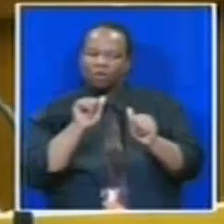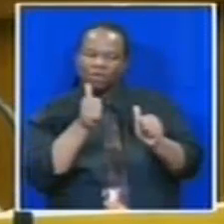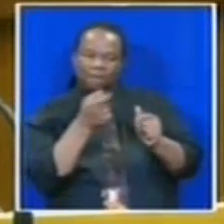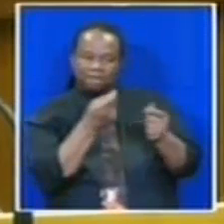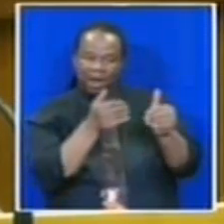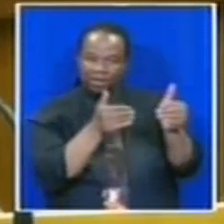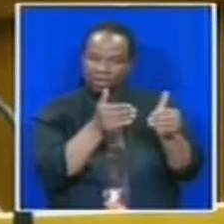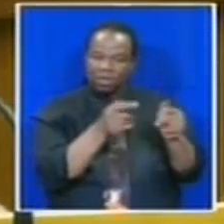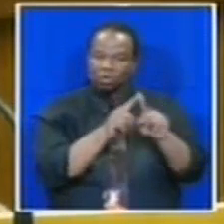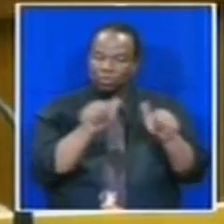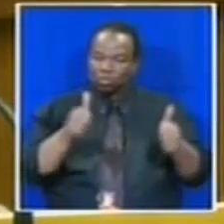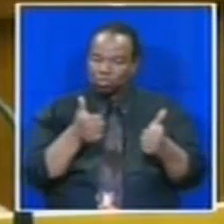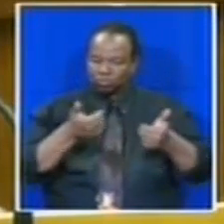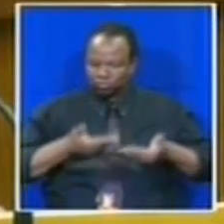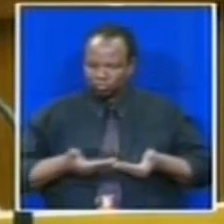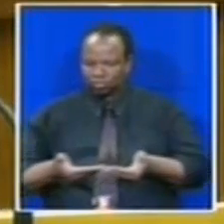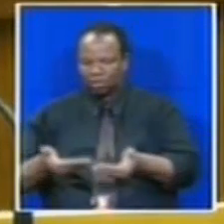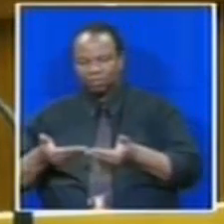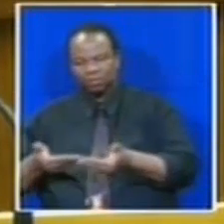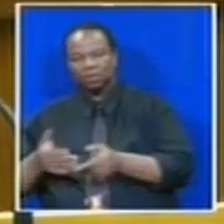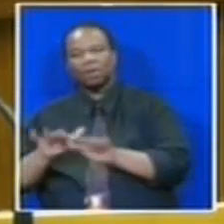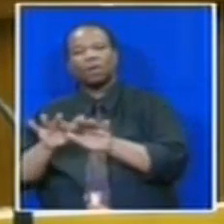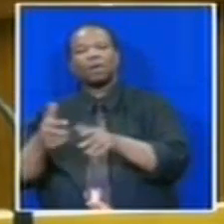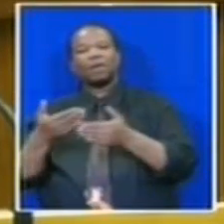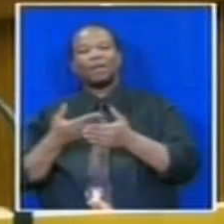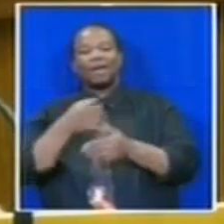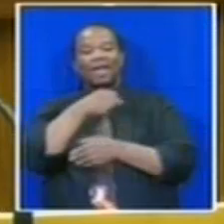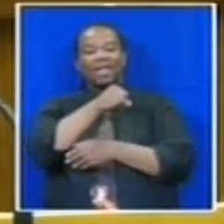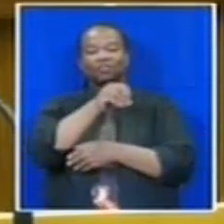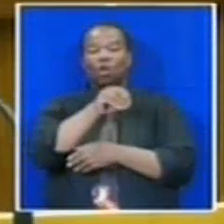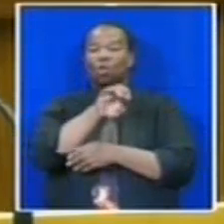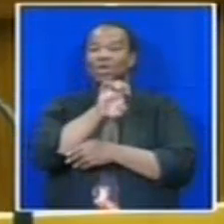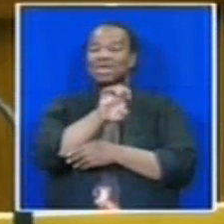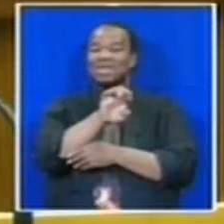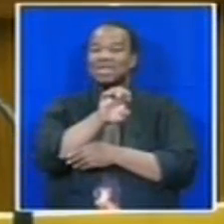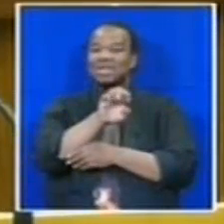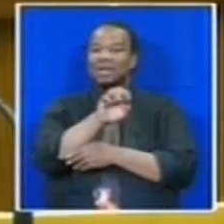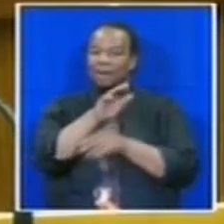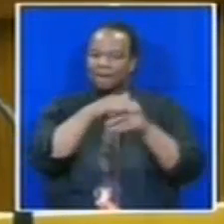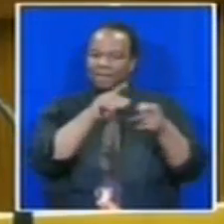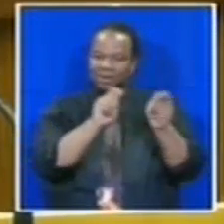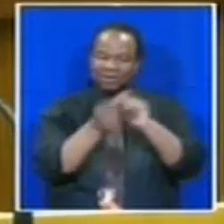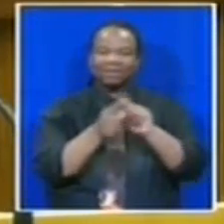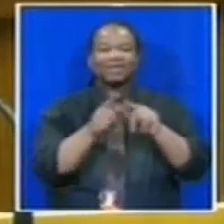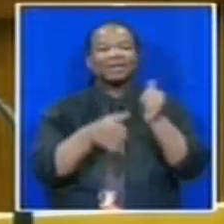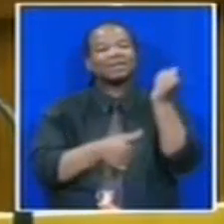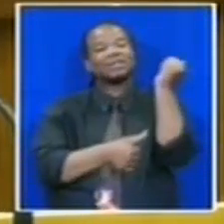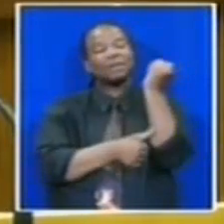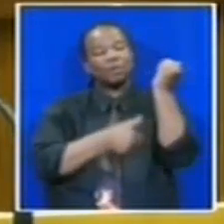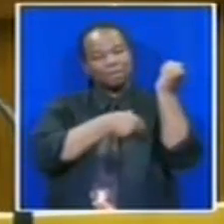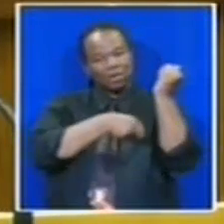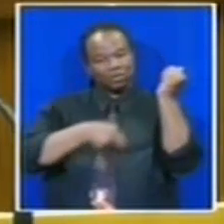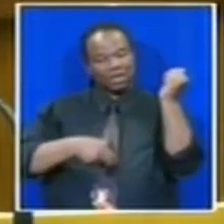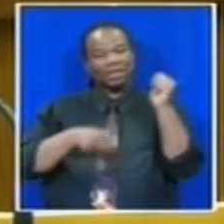public service delivery. The reform of our state-owned companies, led both by the President and Deputy President, is